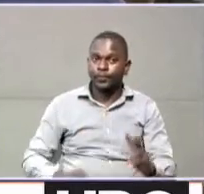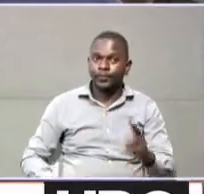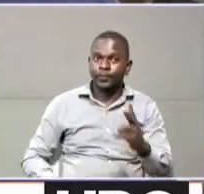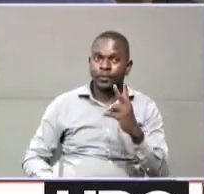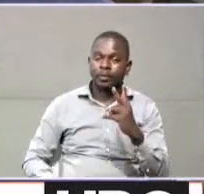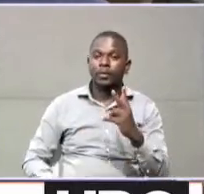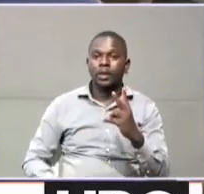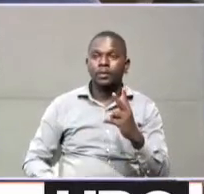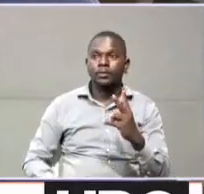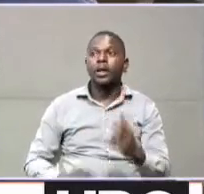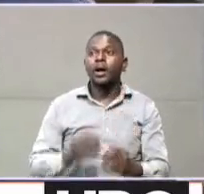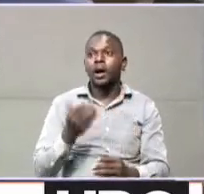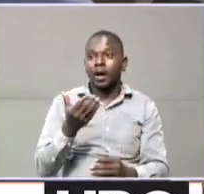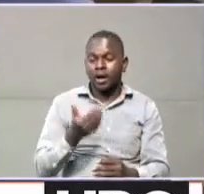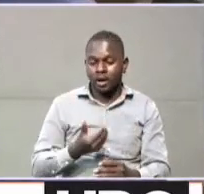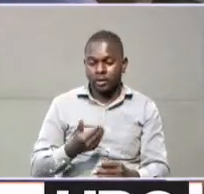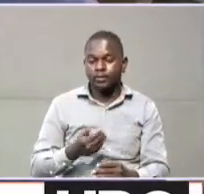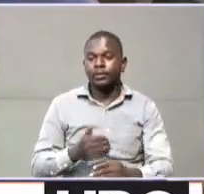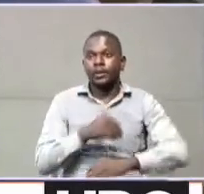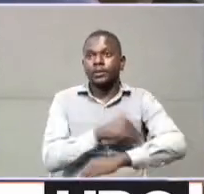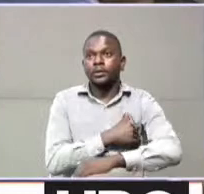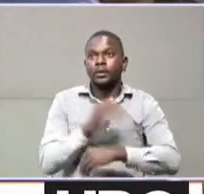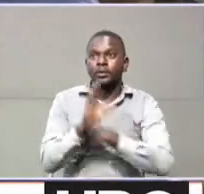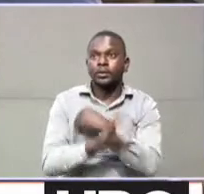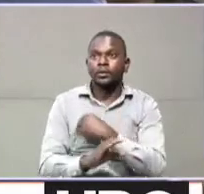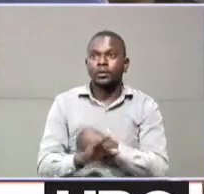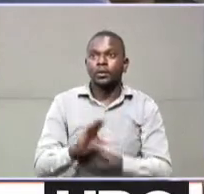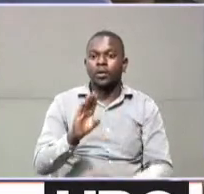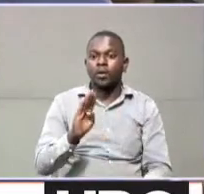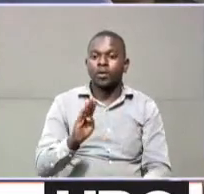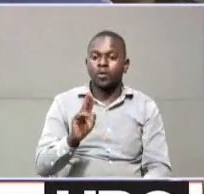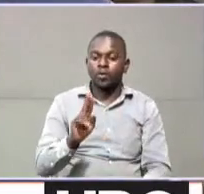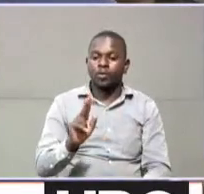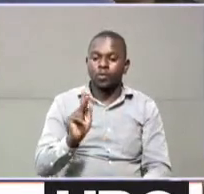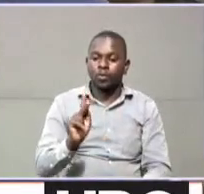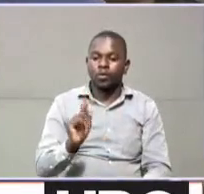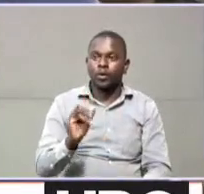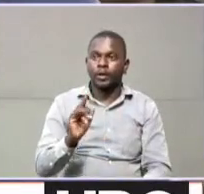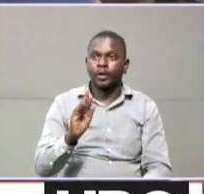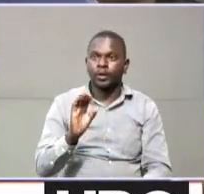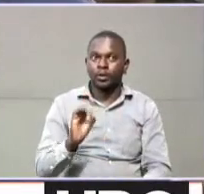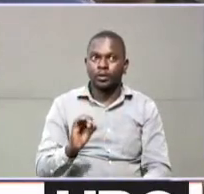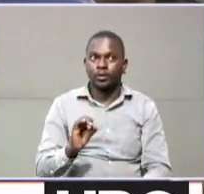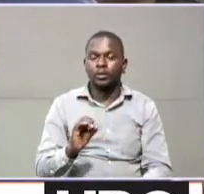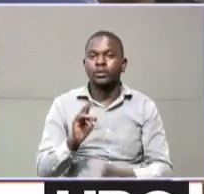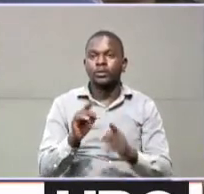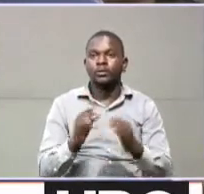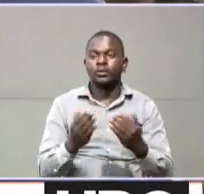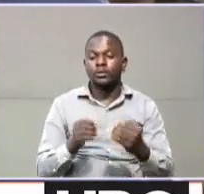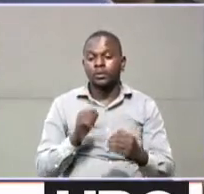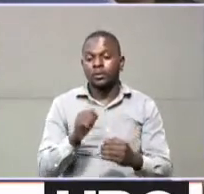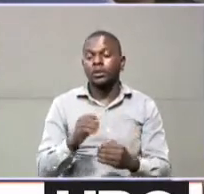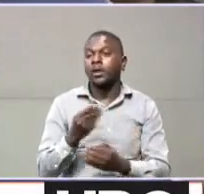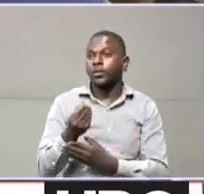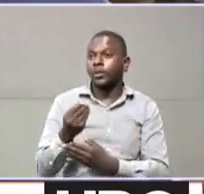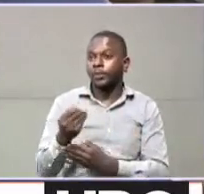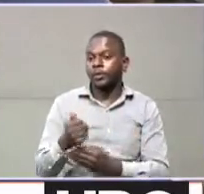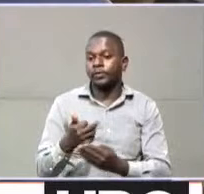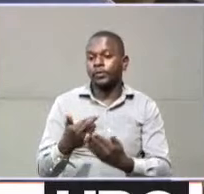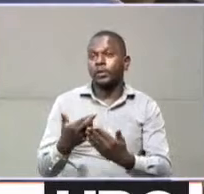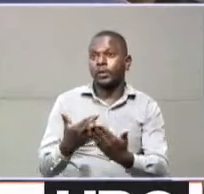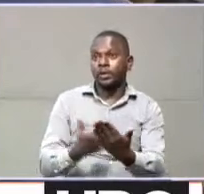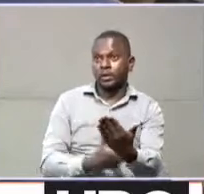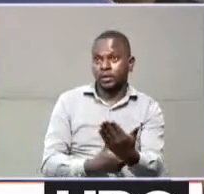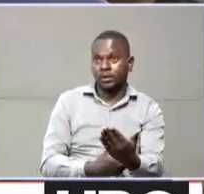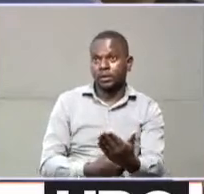two i have a sub county called buchiro people people are charging the money for registration